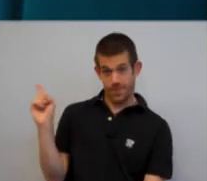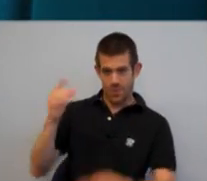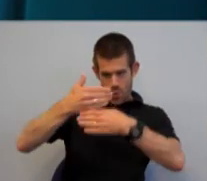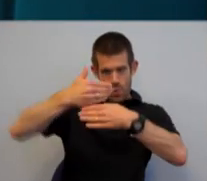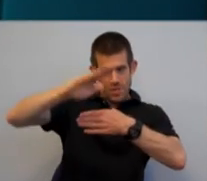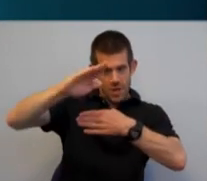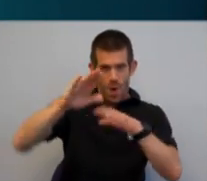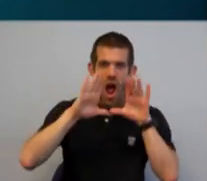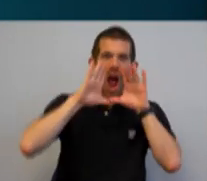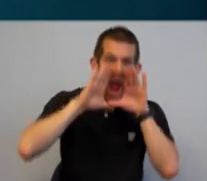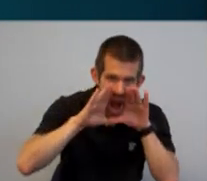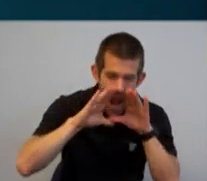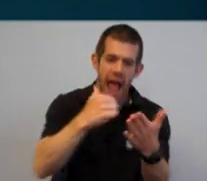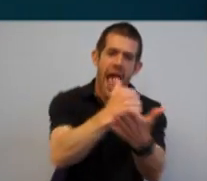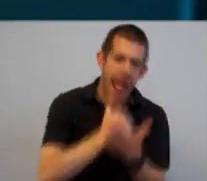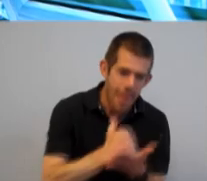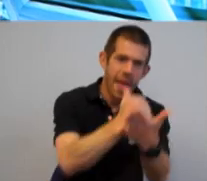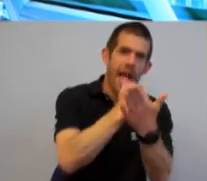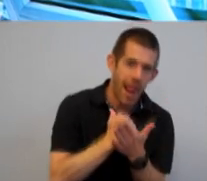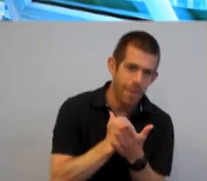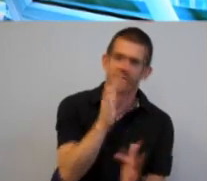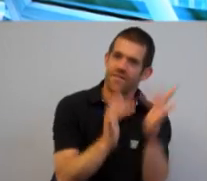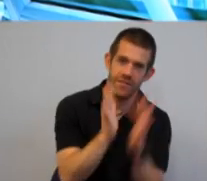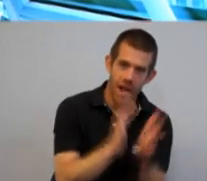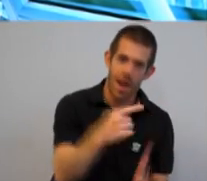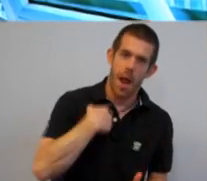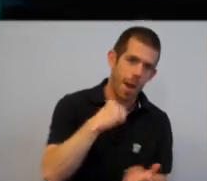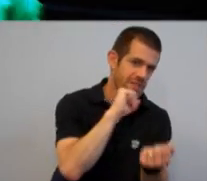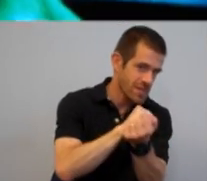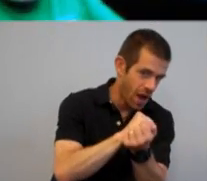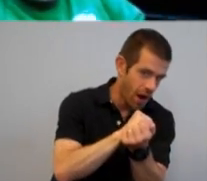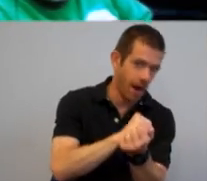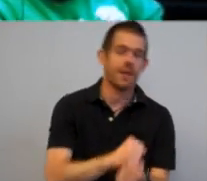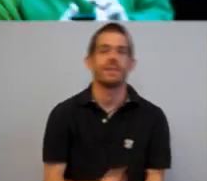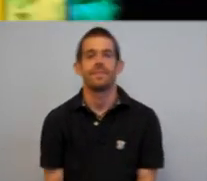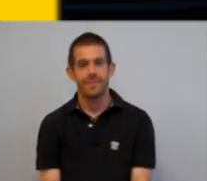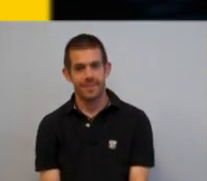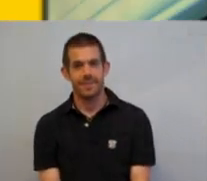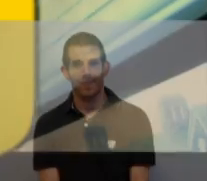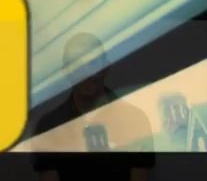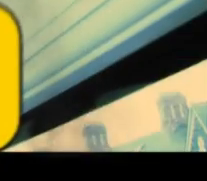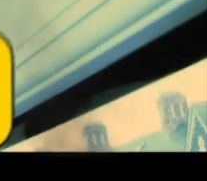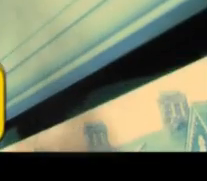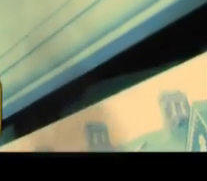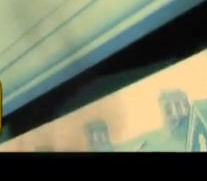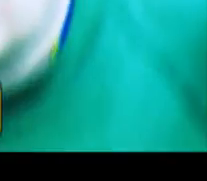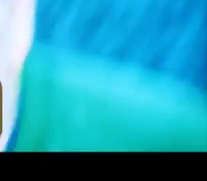There's a fire downstairs. Can someone call for the fire brigade immediately, please? Because I'm